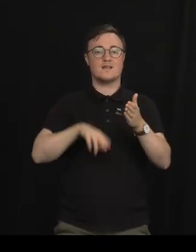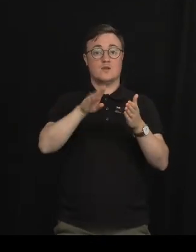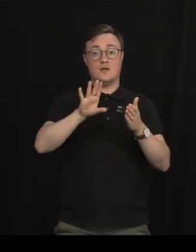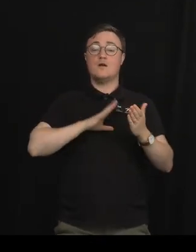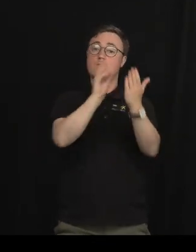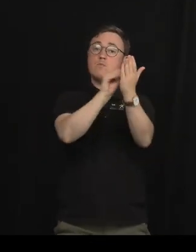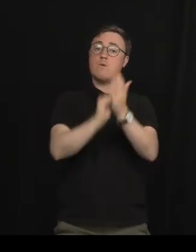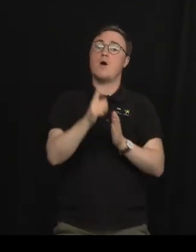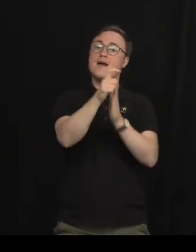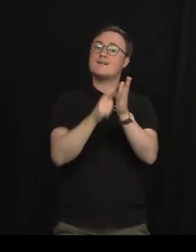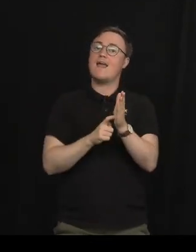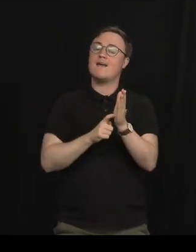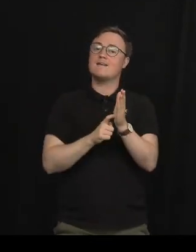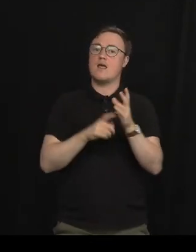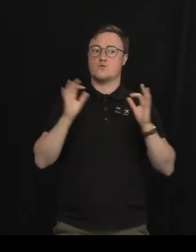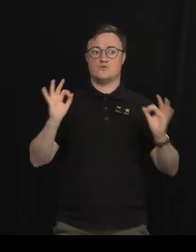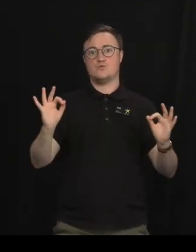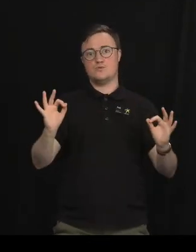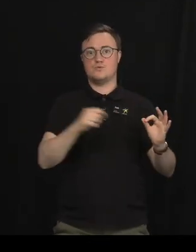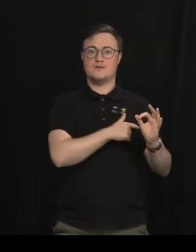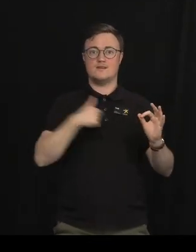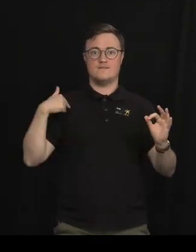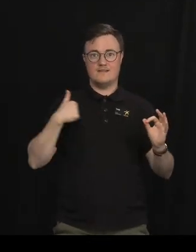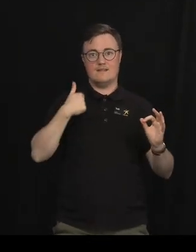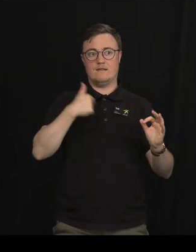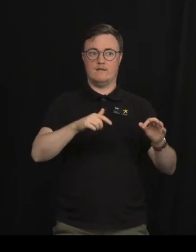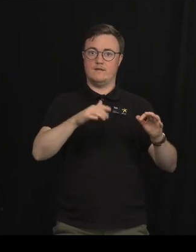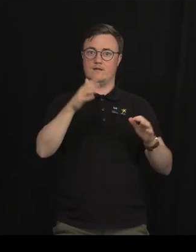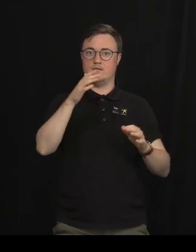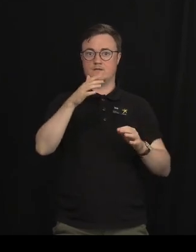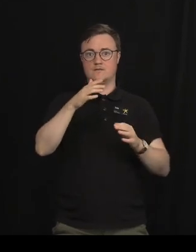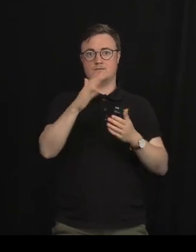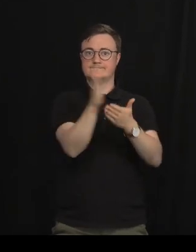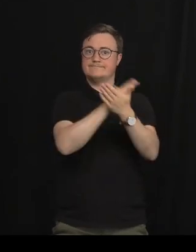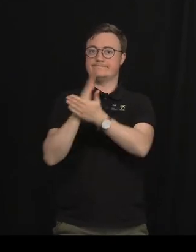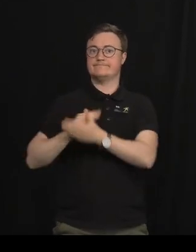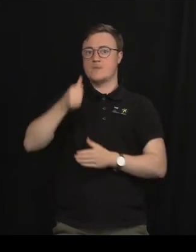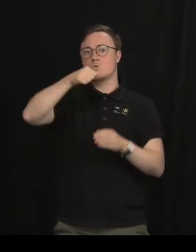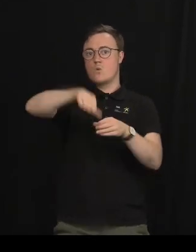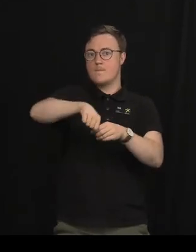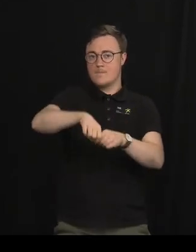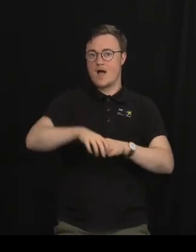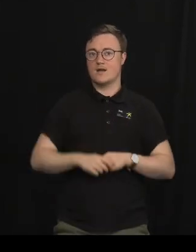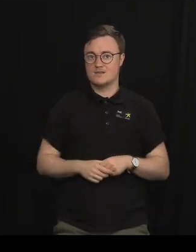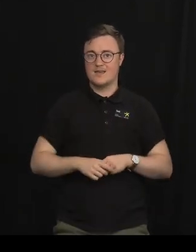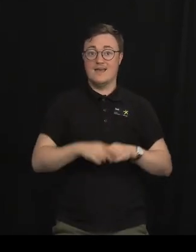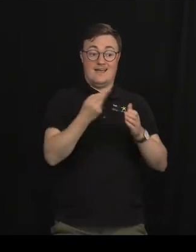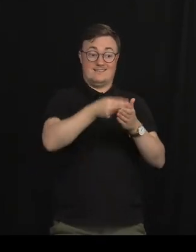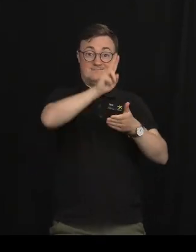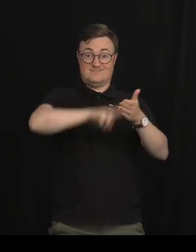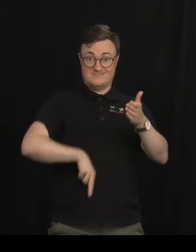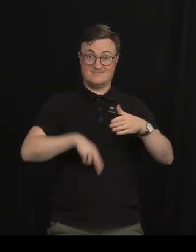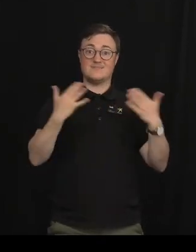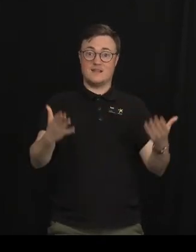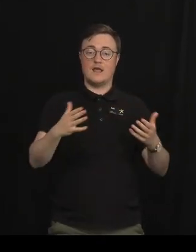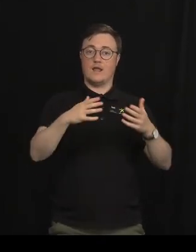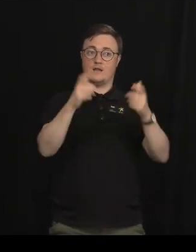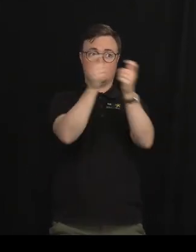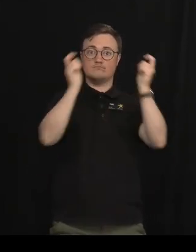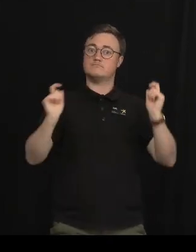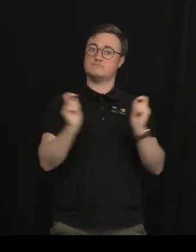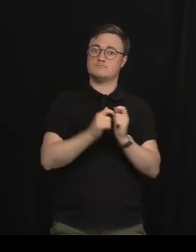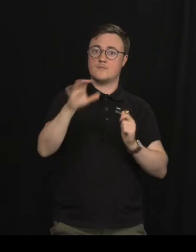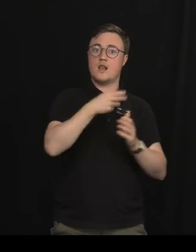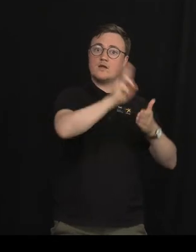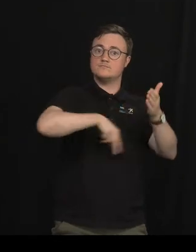world, how you can then, or basically how we can stop the use of tobacco. A treaty is a convention that sets the international rules in terms of how you